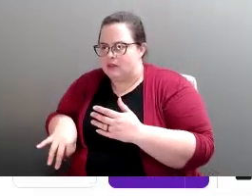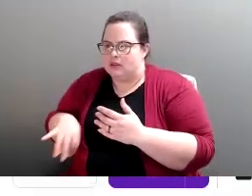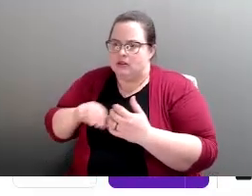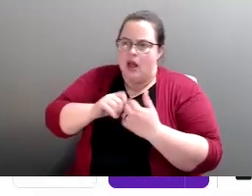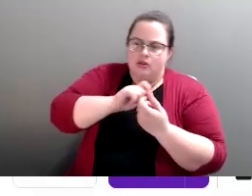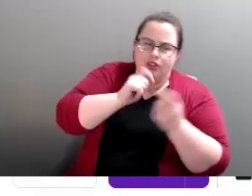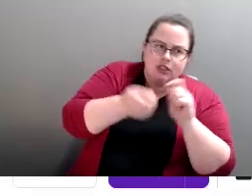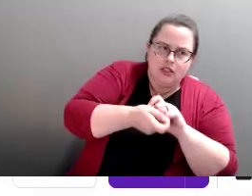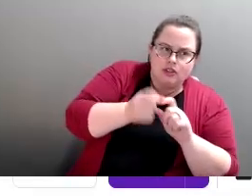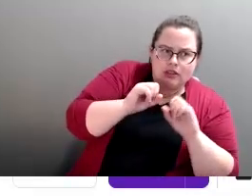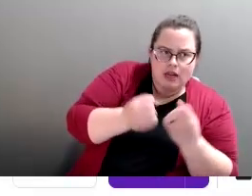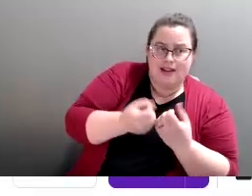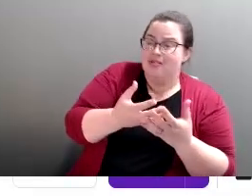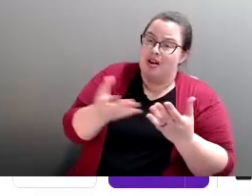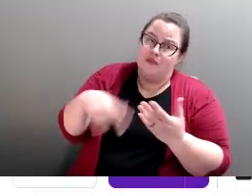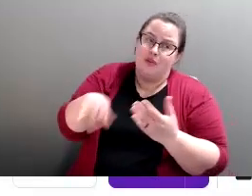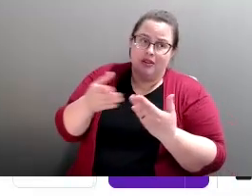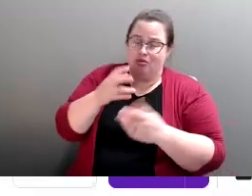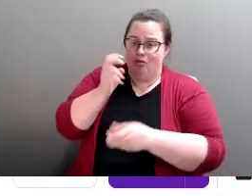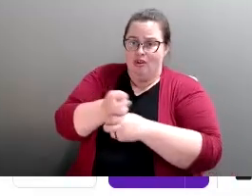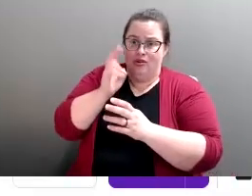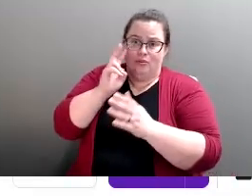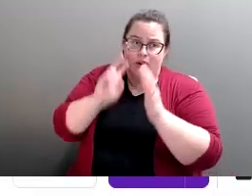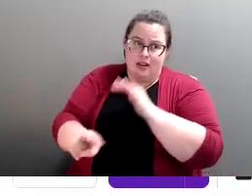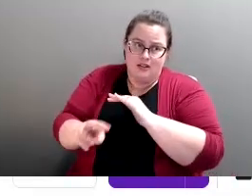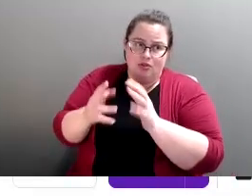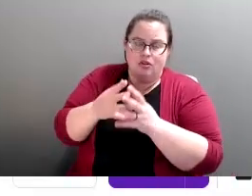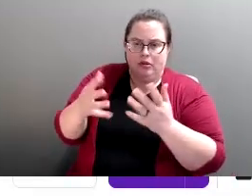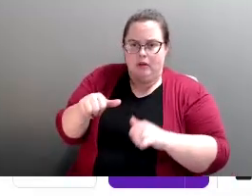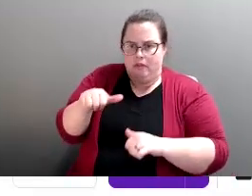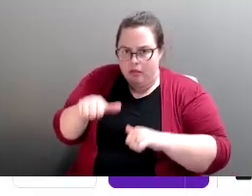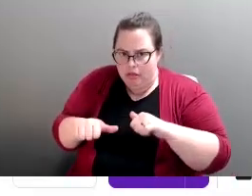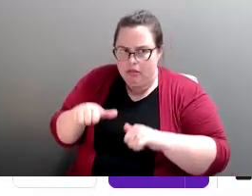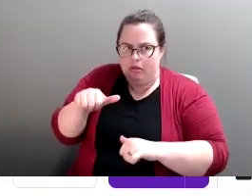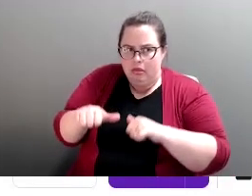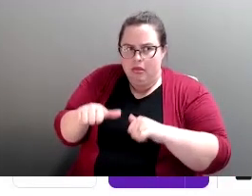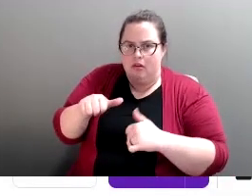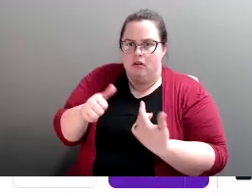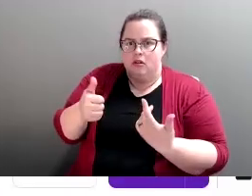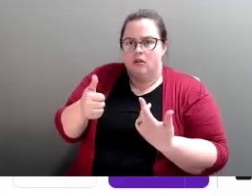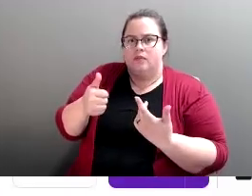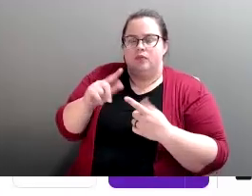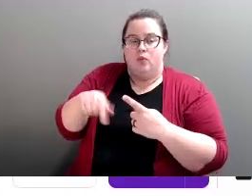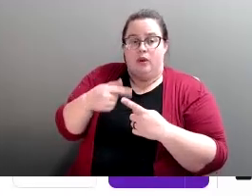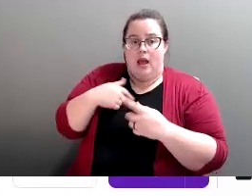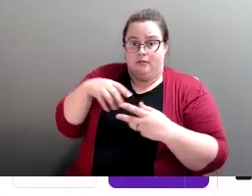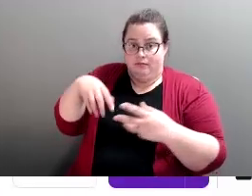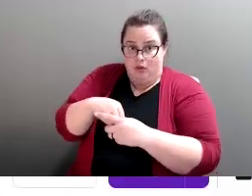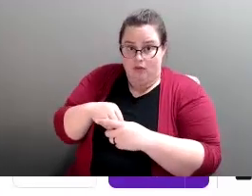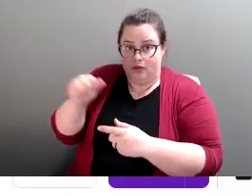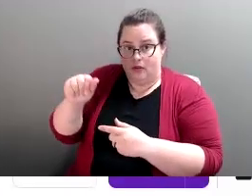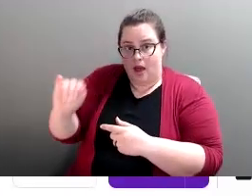It's really hard to predict a lot of those things, right? So there's a lot of uncertainty as well. So, when I got into AI, I was really